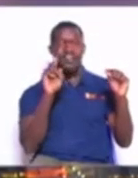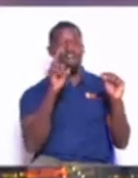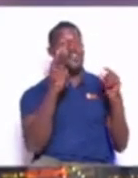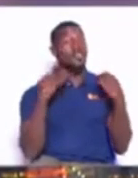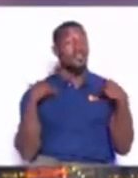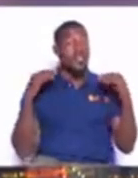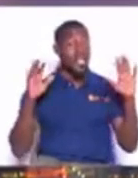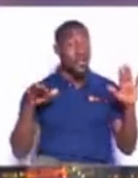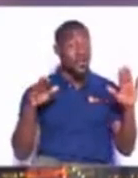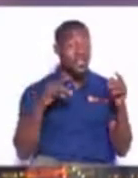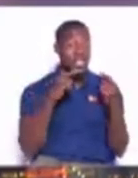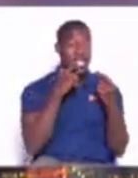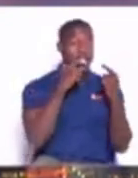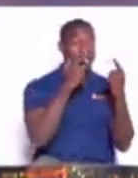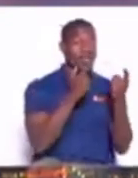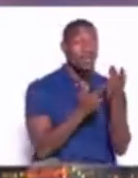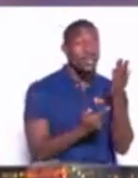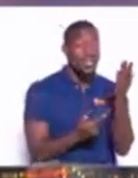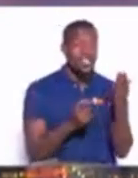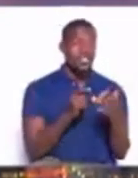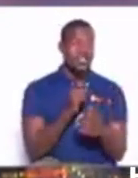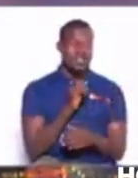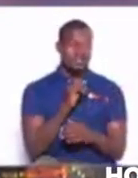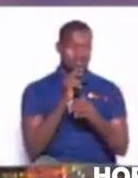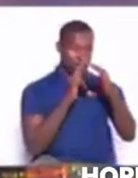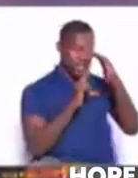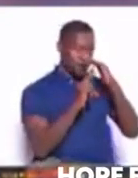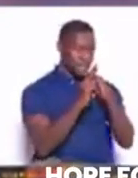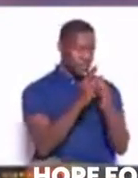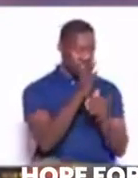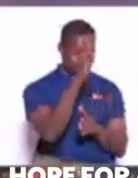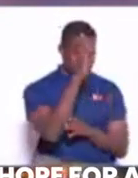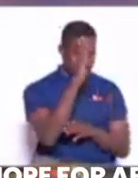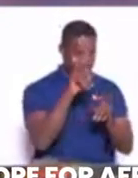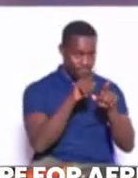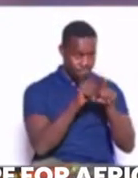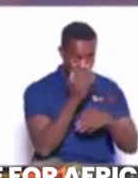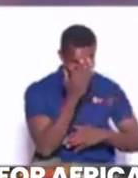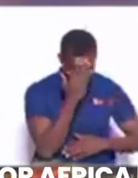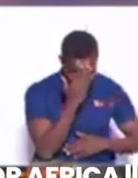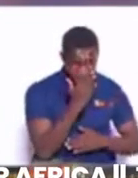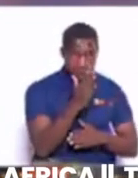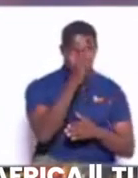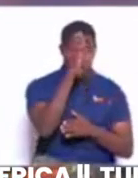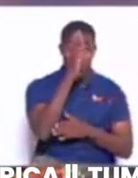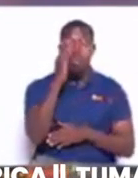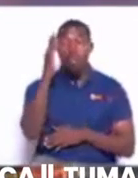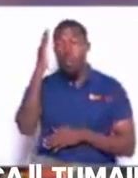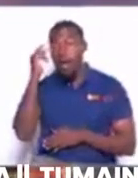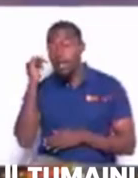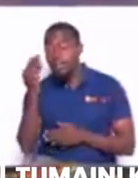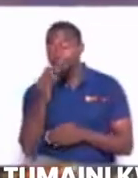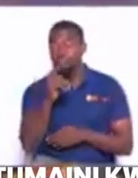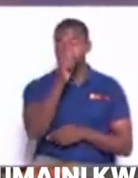God and give glory to him, for the hour of his judgment has come. And